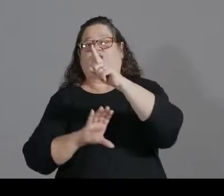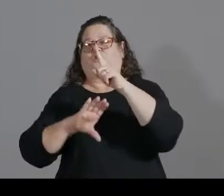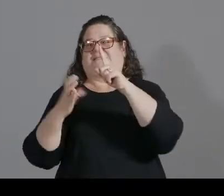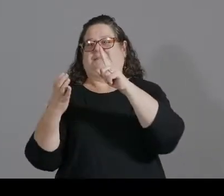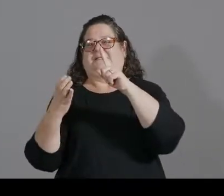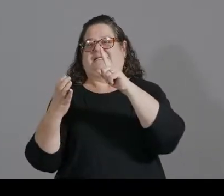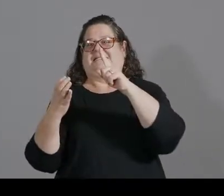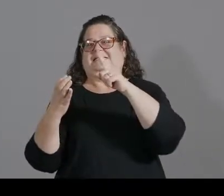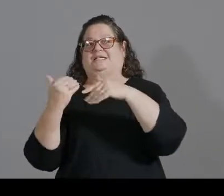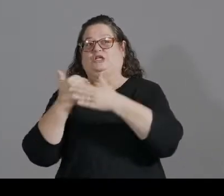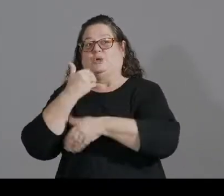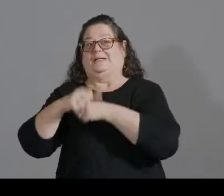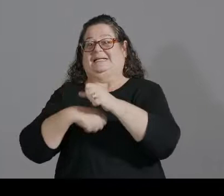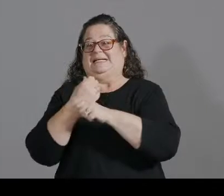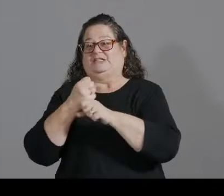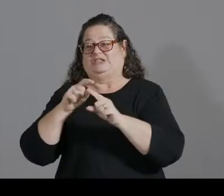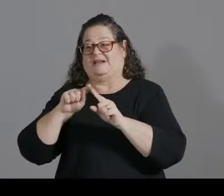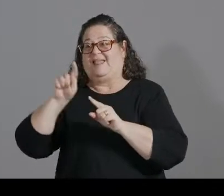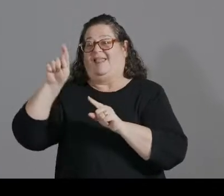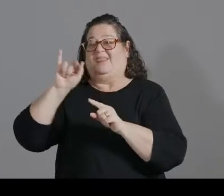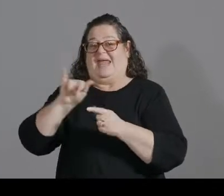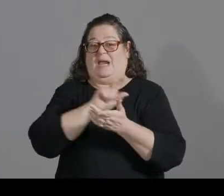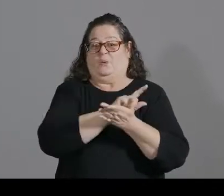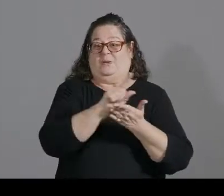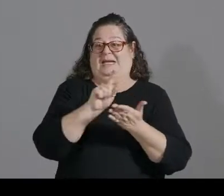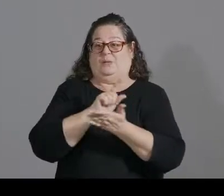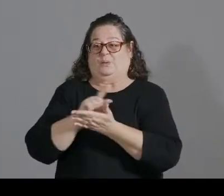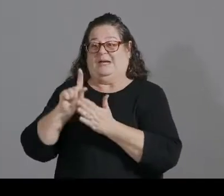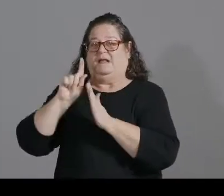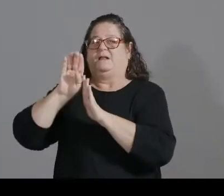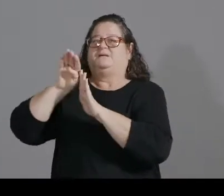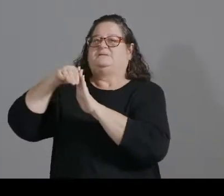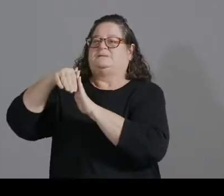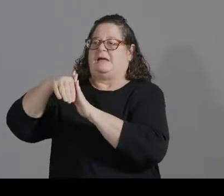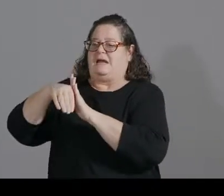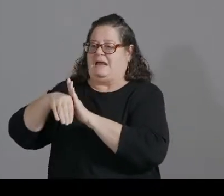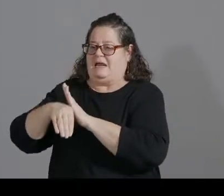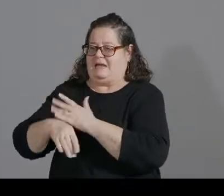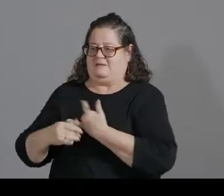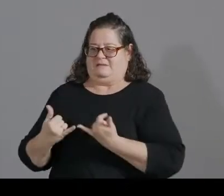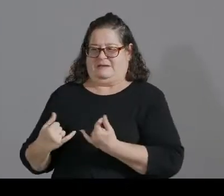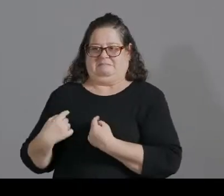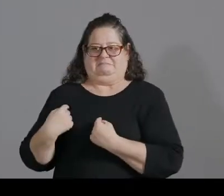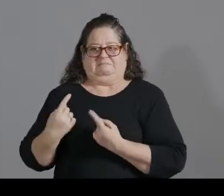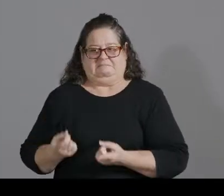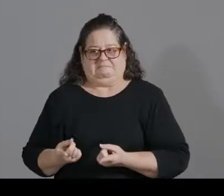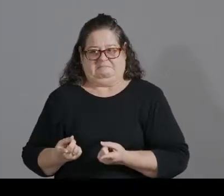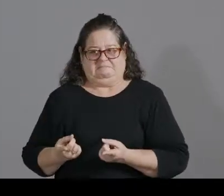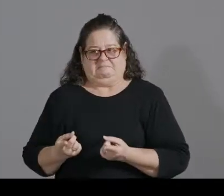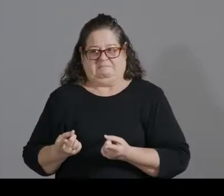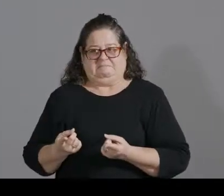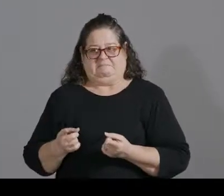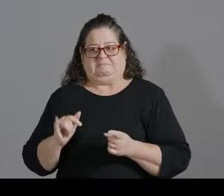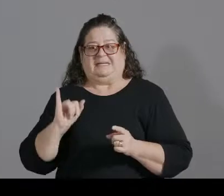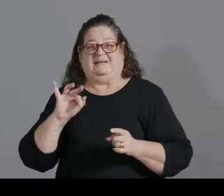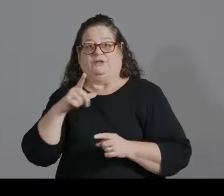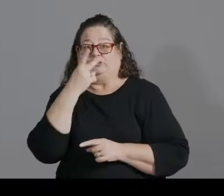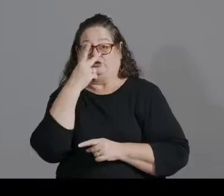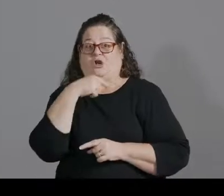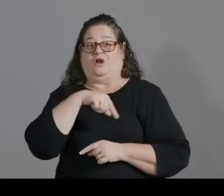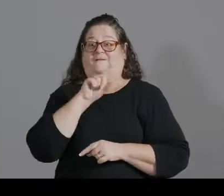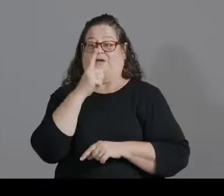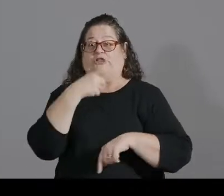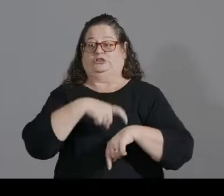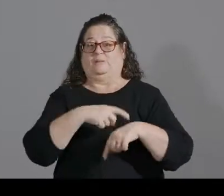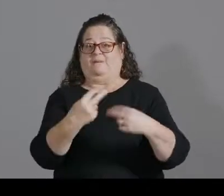but we have seen a steady decline since then. And again, for those that are just joining us for the first time, those